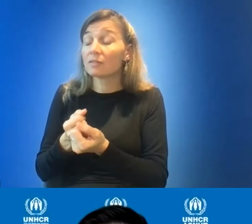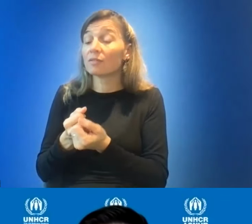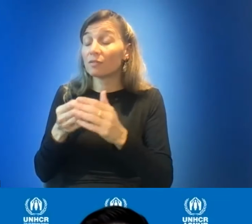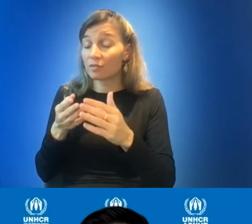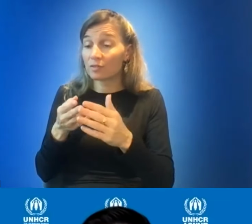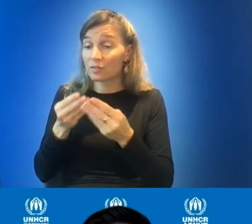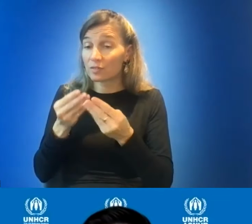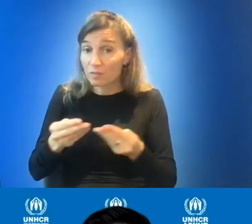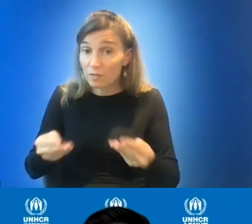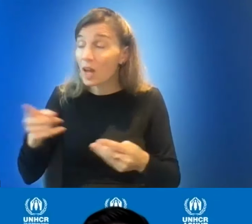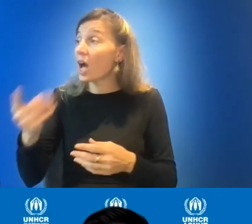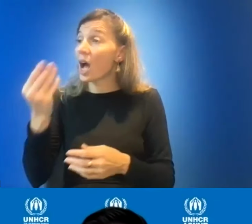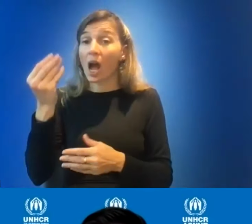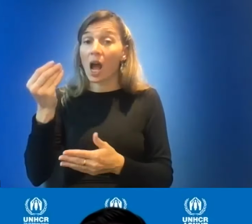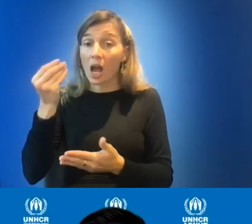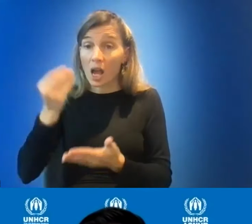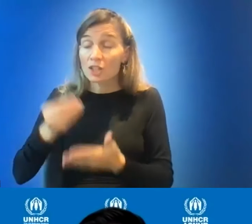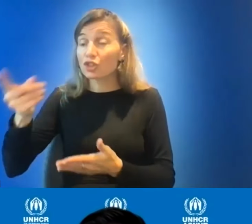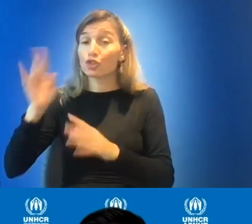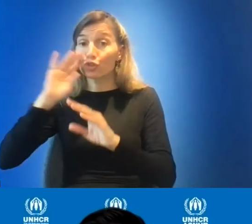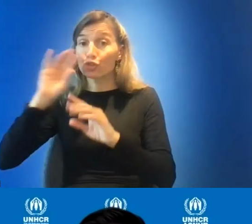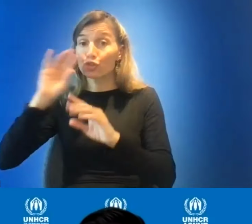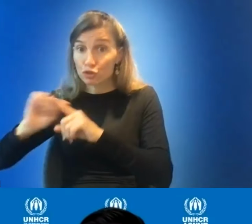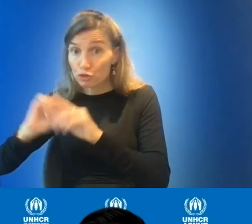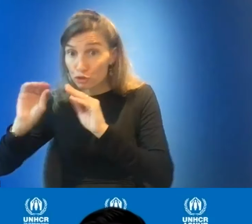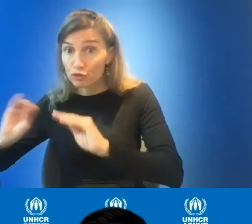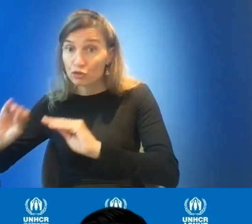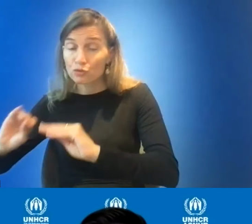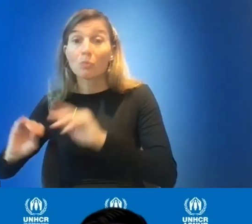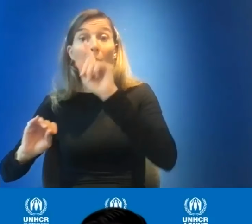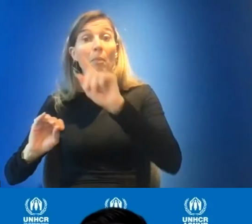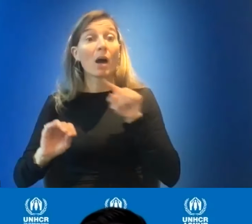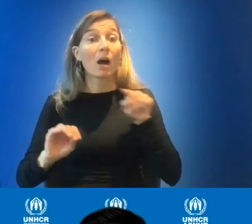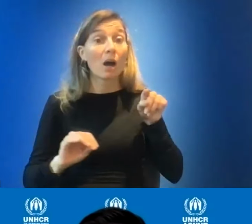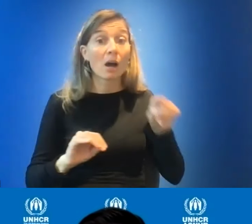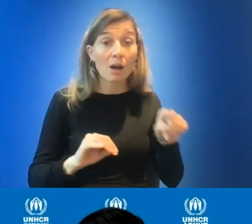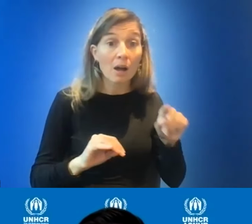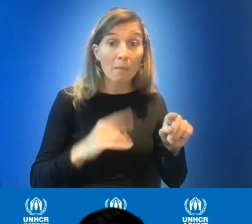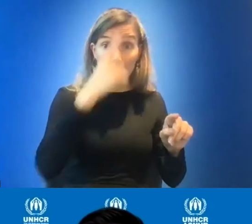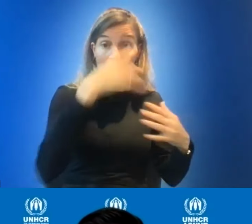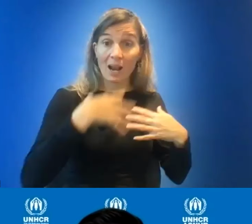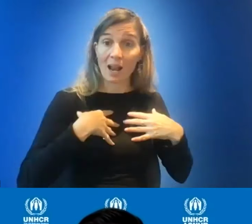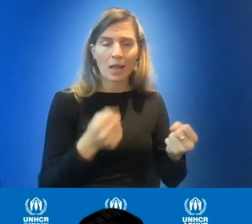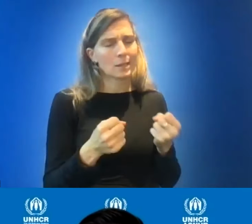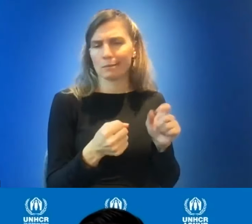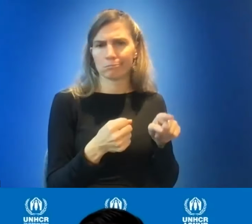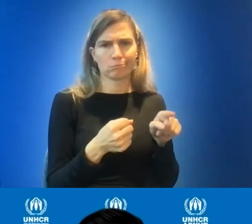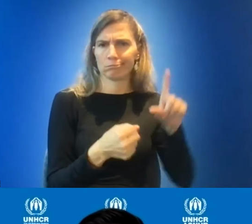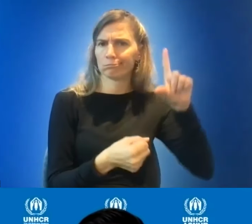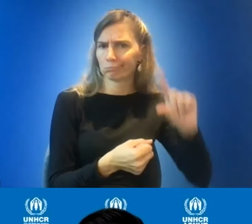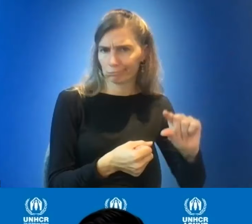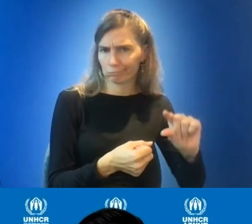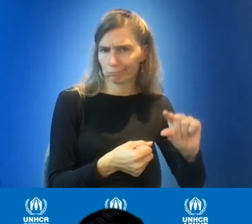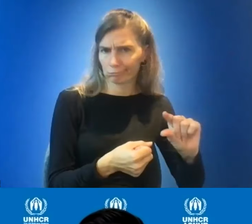as well, so building capacities, but less capacity on mental health. So sometimes sharing